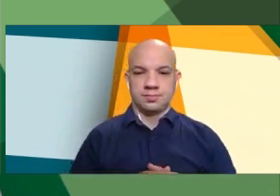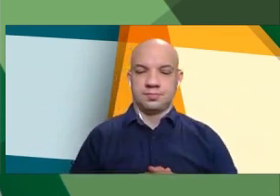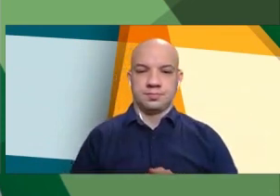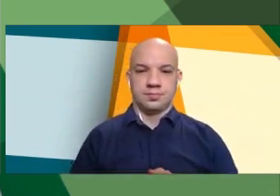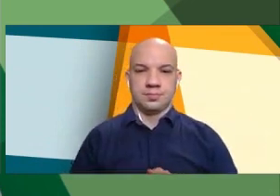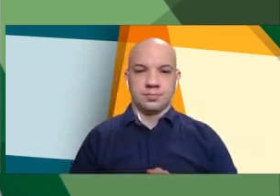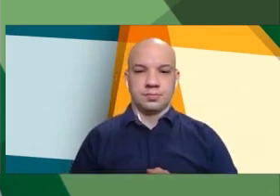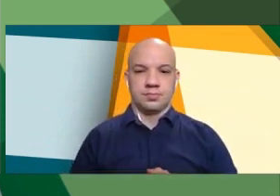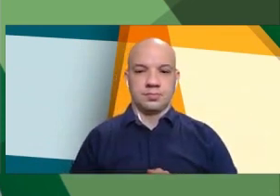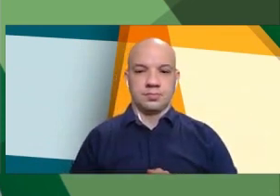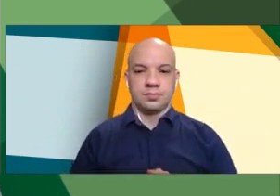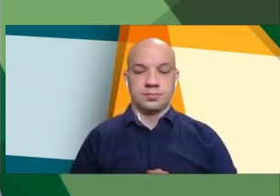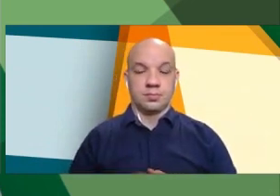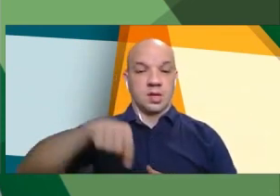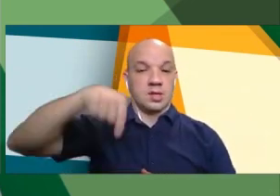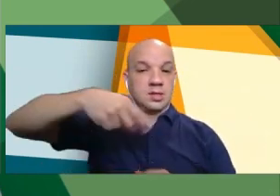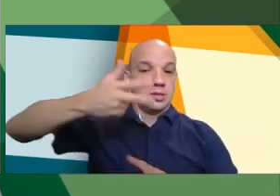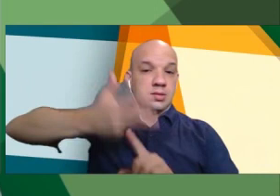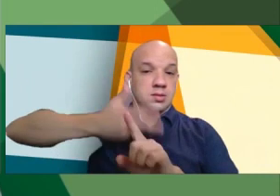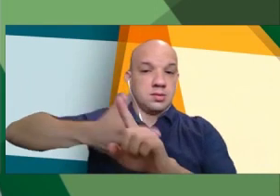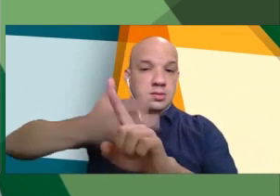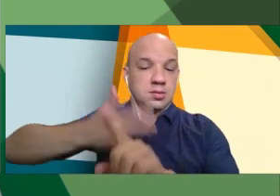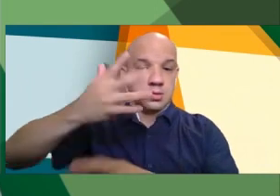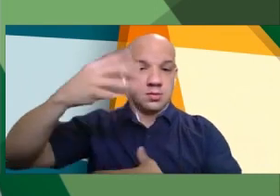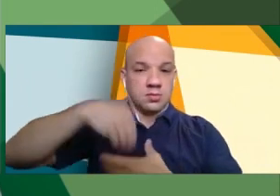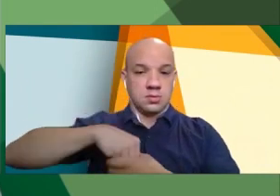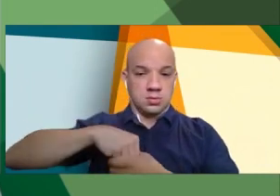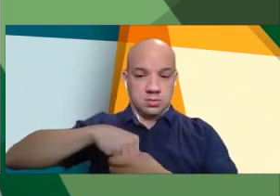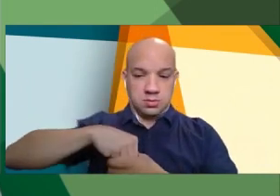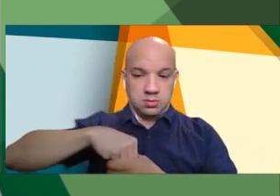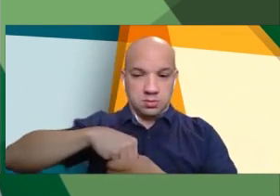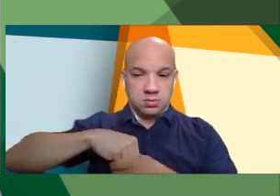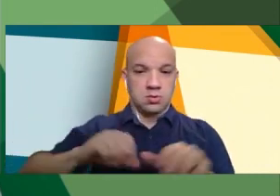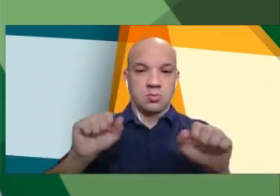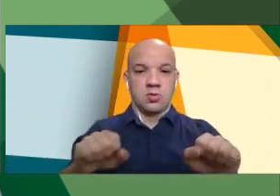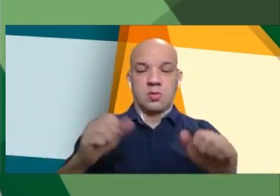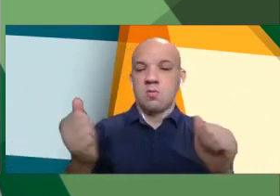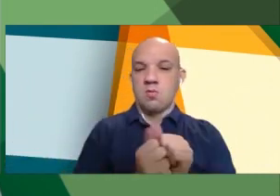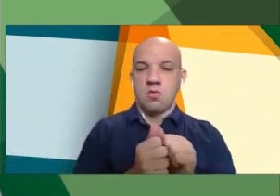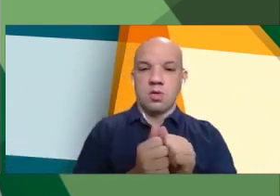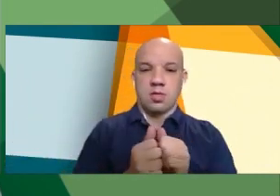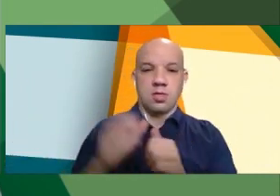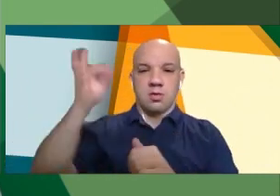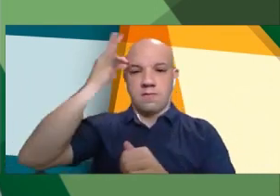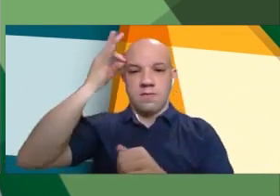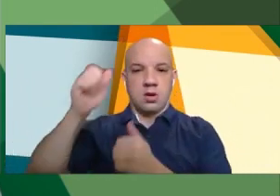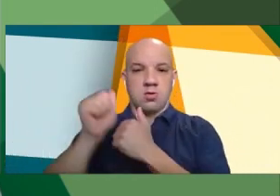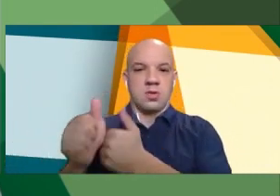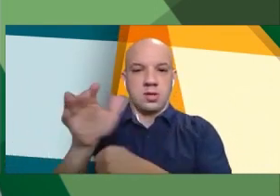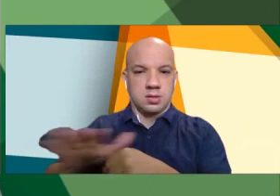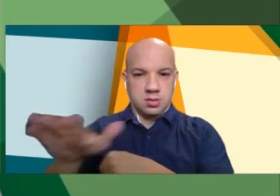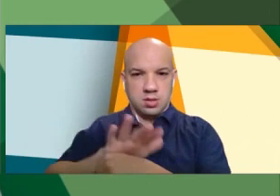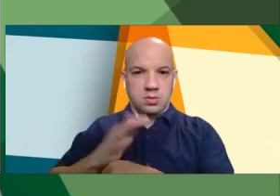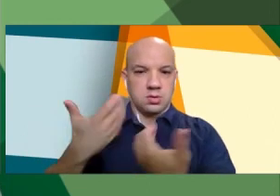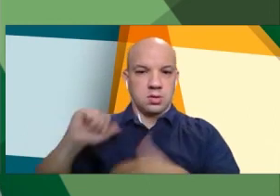quarterly reporting that will include the 4 main federal compliance areas. We have established